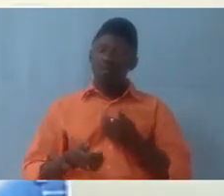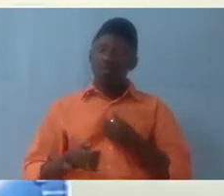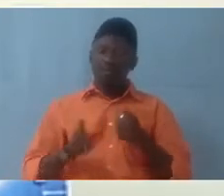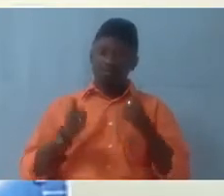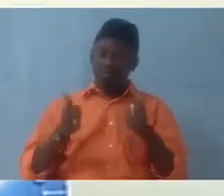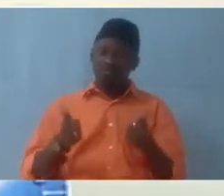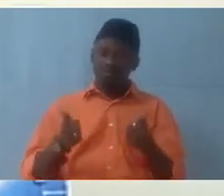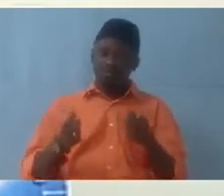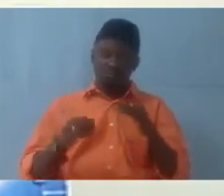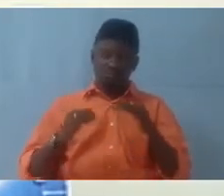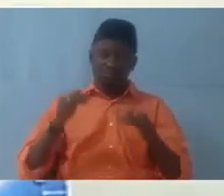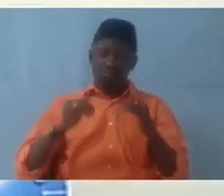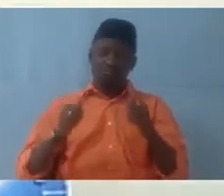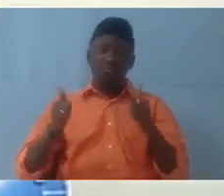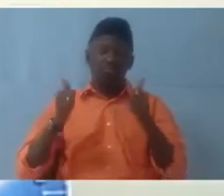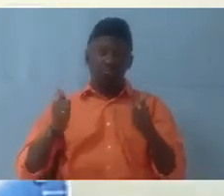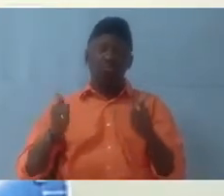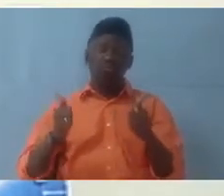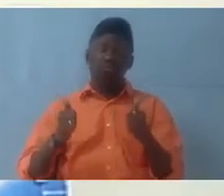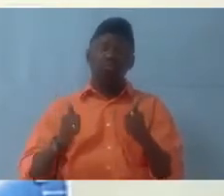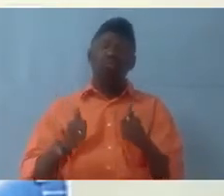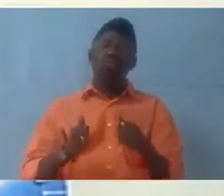country, of course.